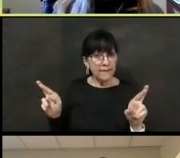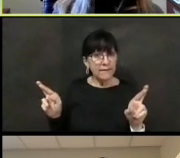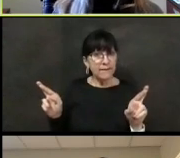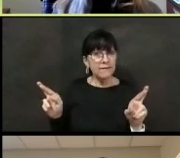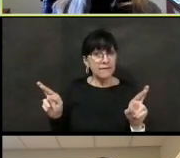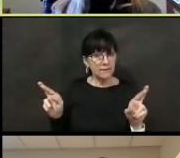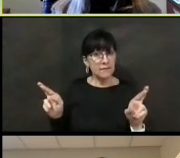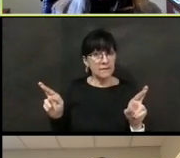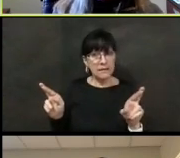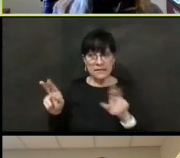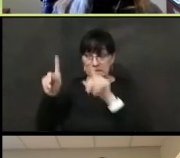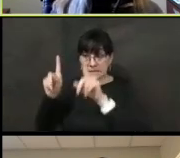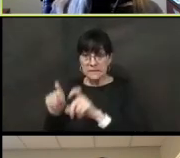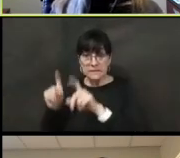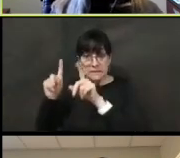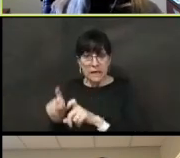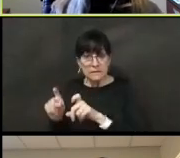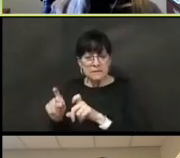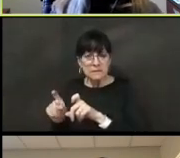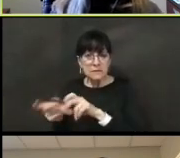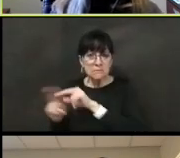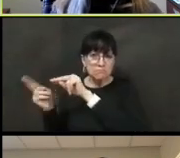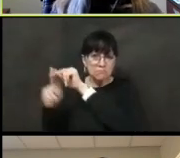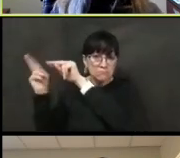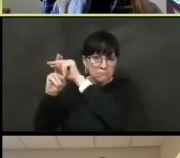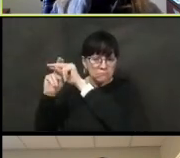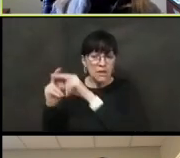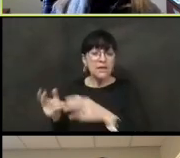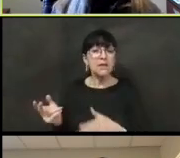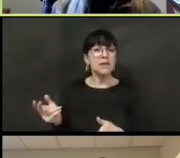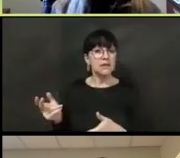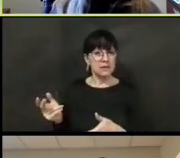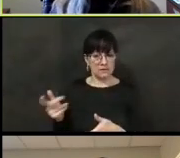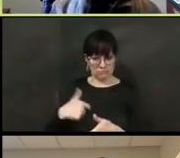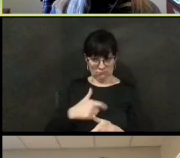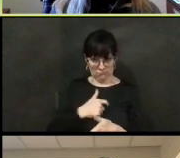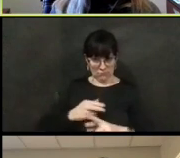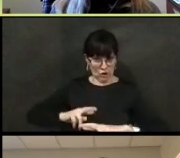for testing? Are we ready for case